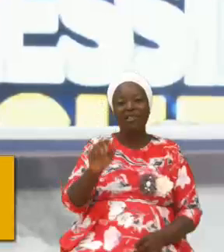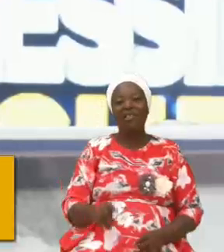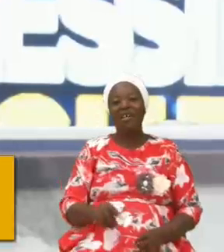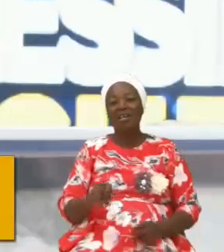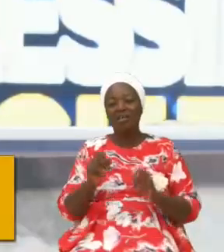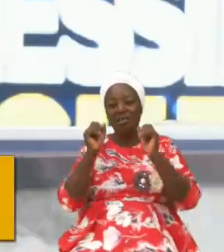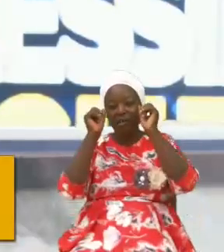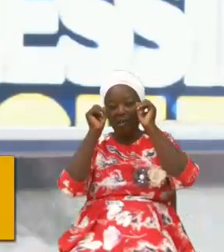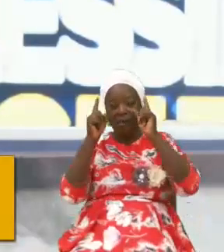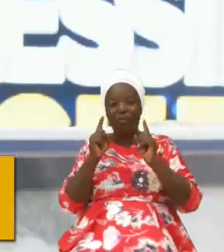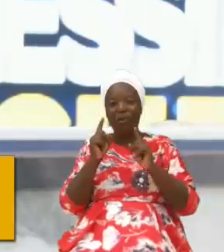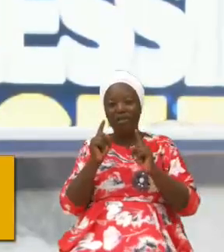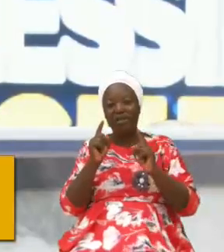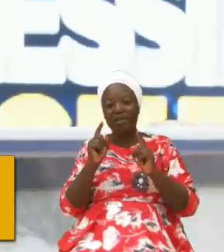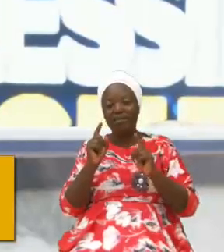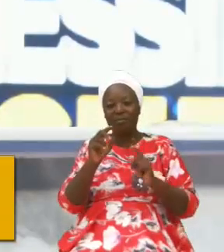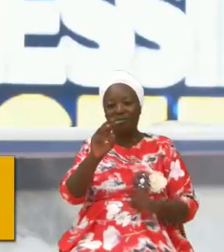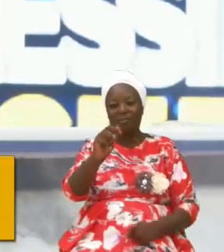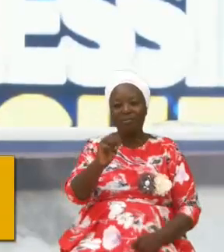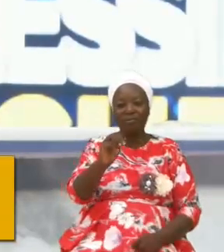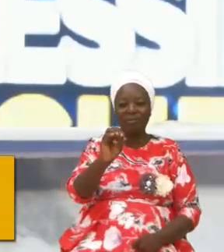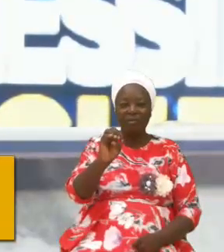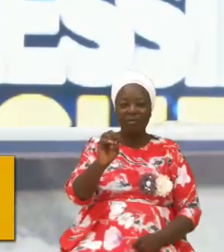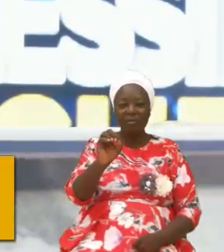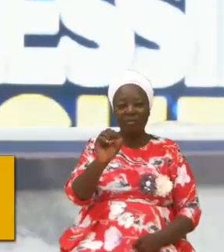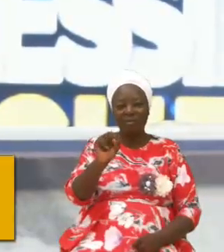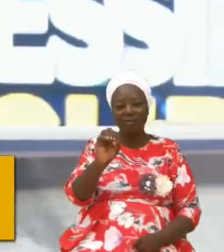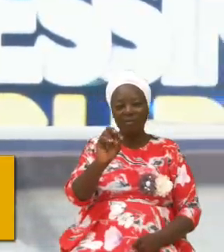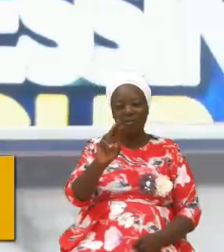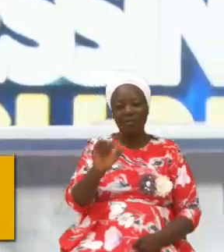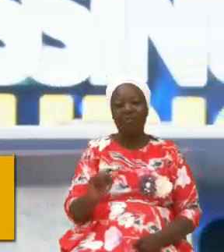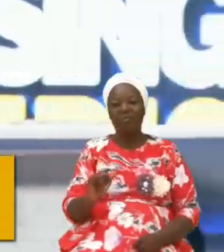Exaltation from abject